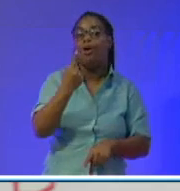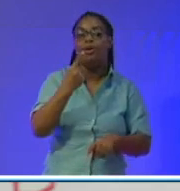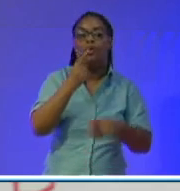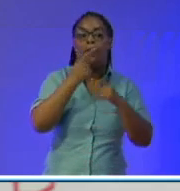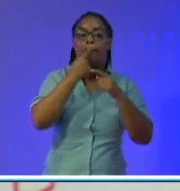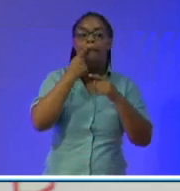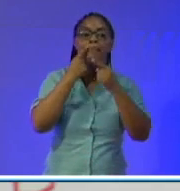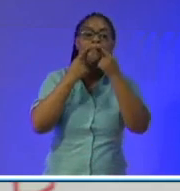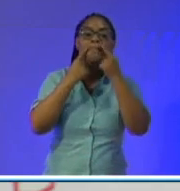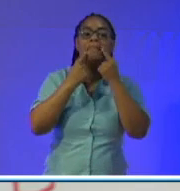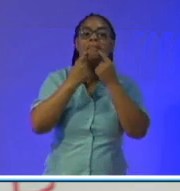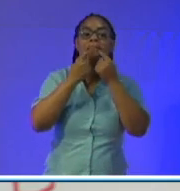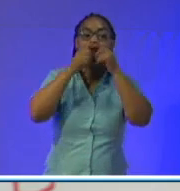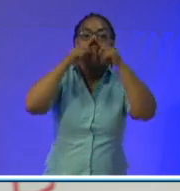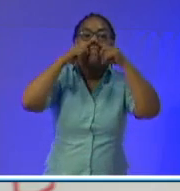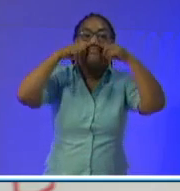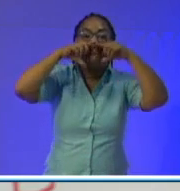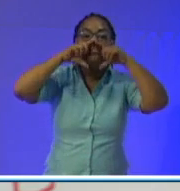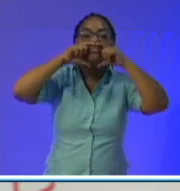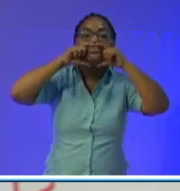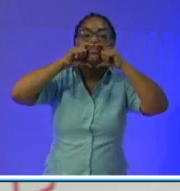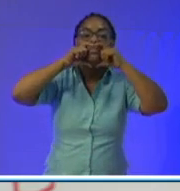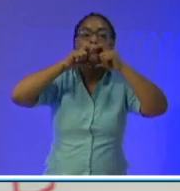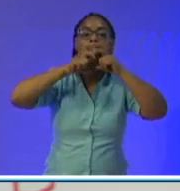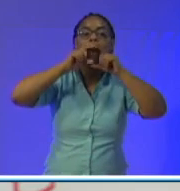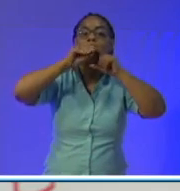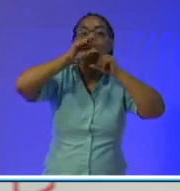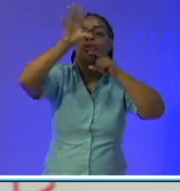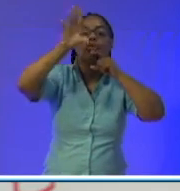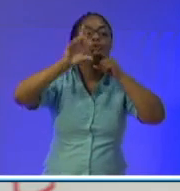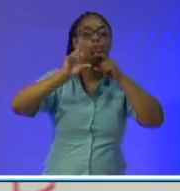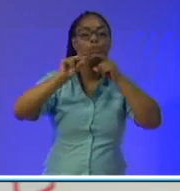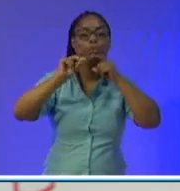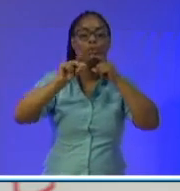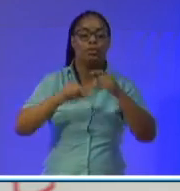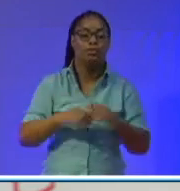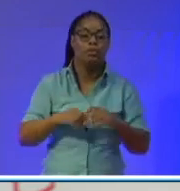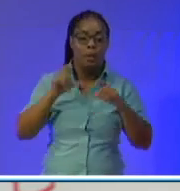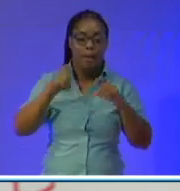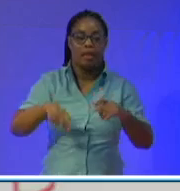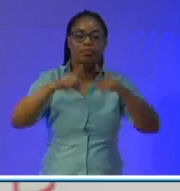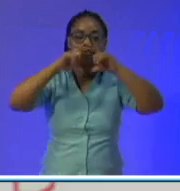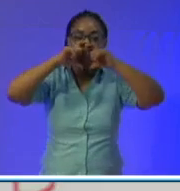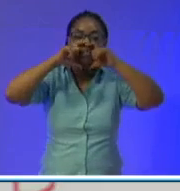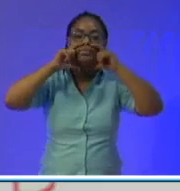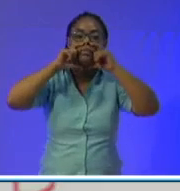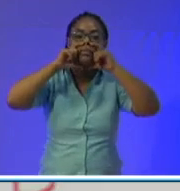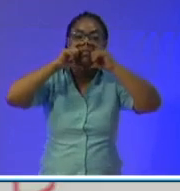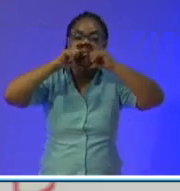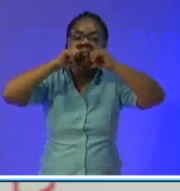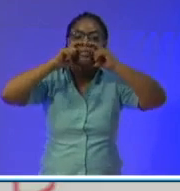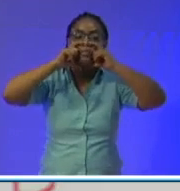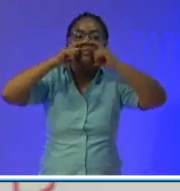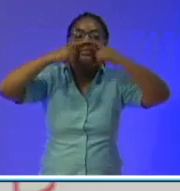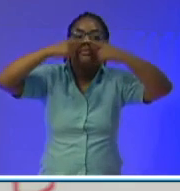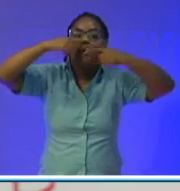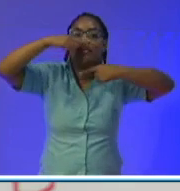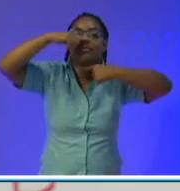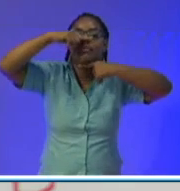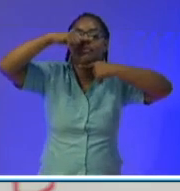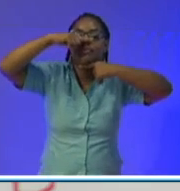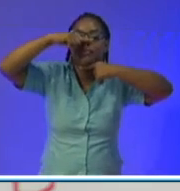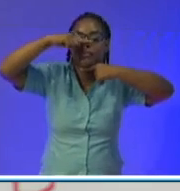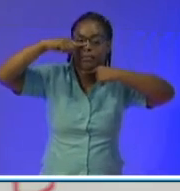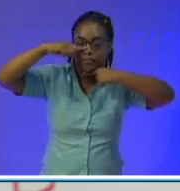that that coverage, so to speak, pun intended, will also help, along with the vaccine coverage, to reduce risks